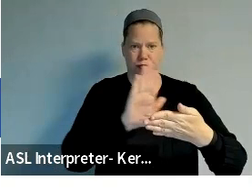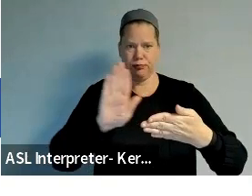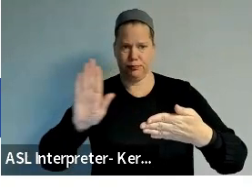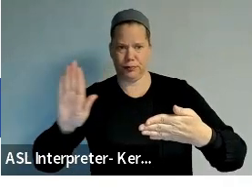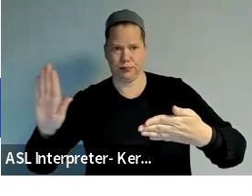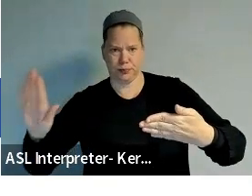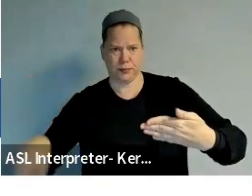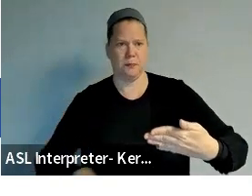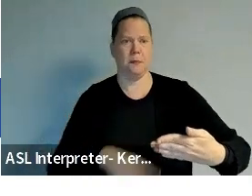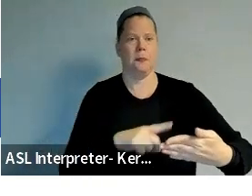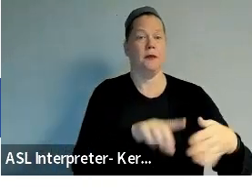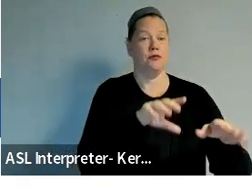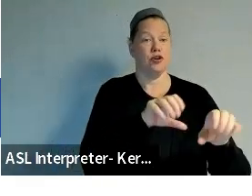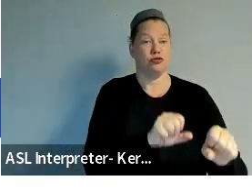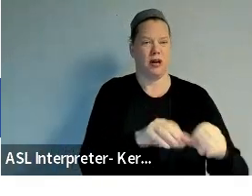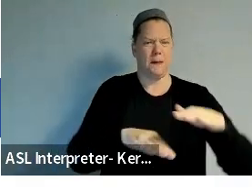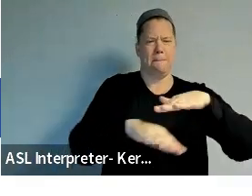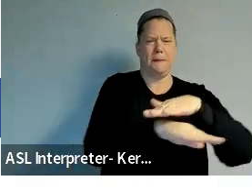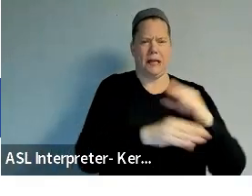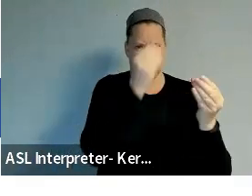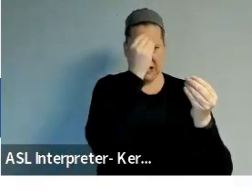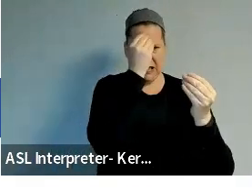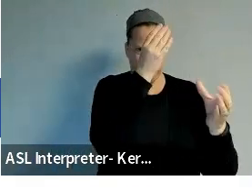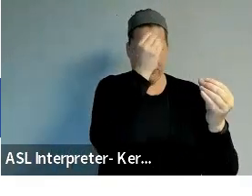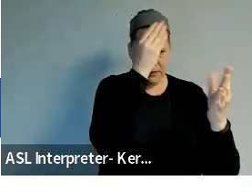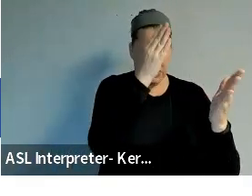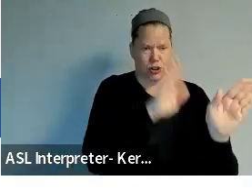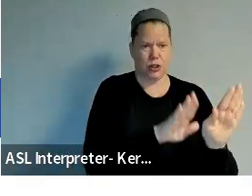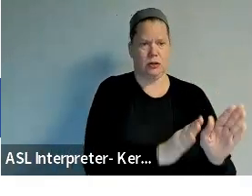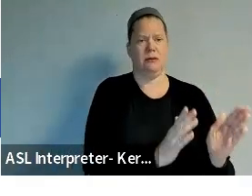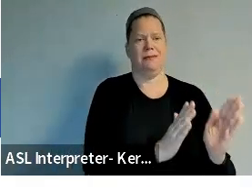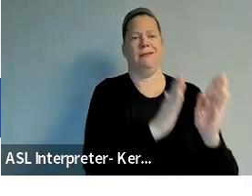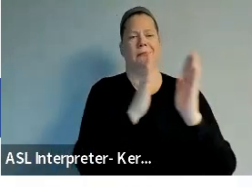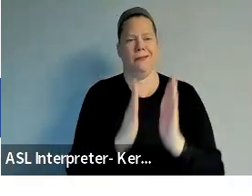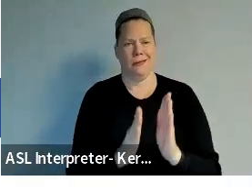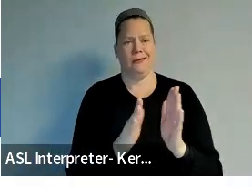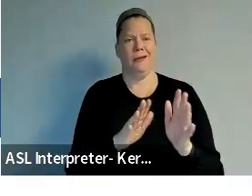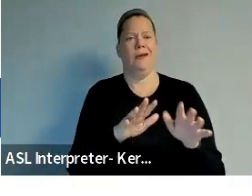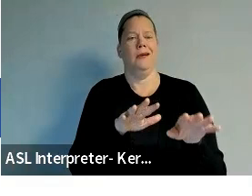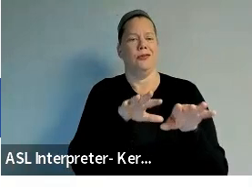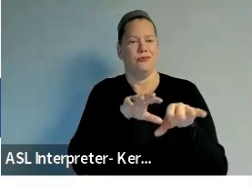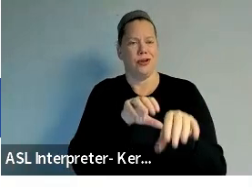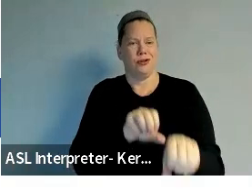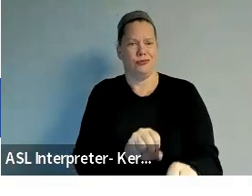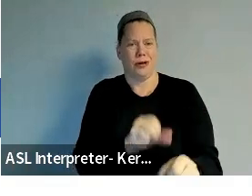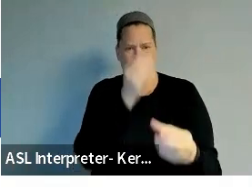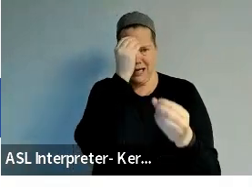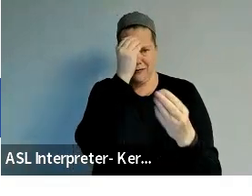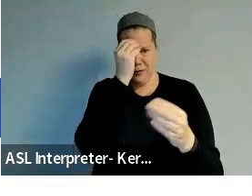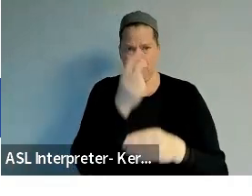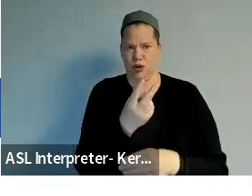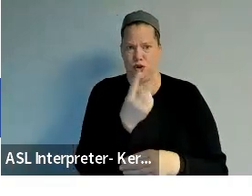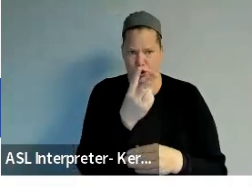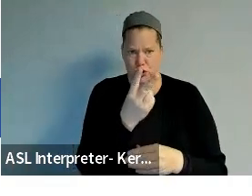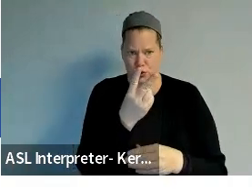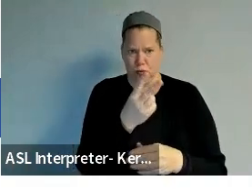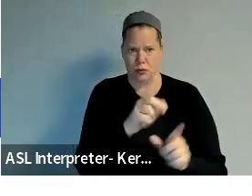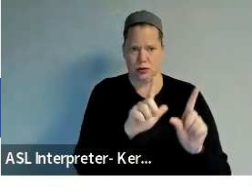screen, the Restraint Information 2 screen, Type of Restraint screen,